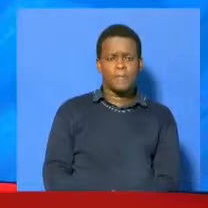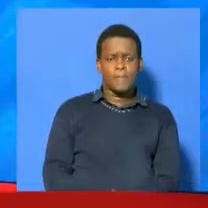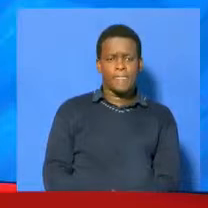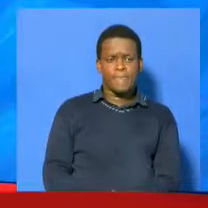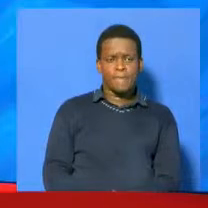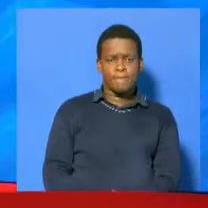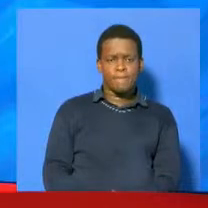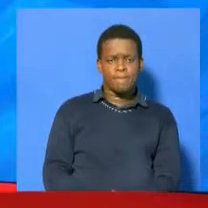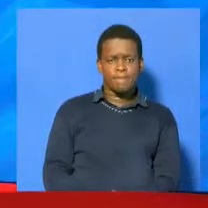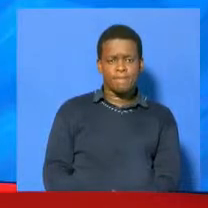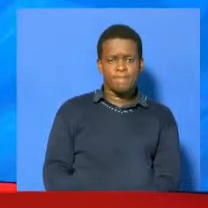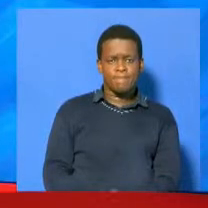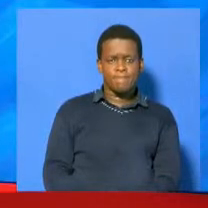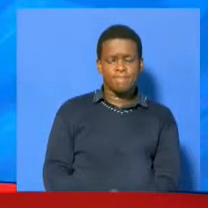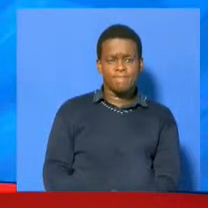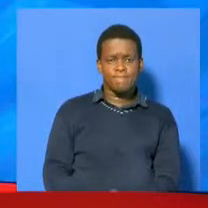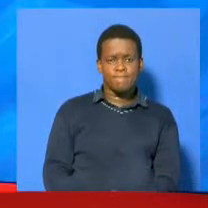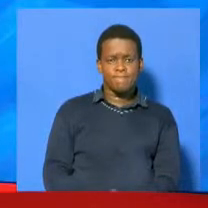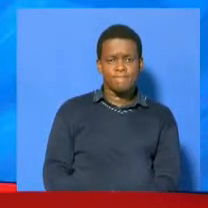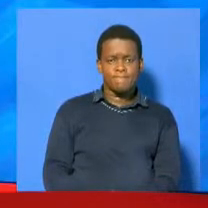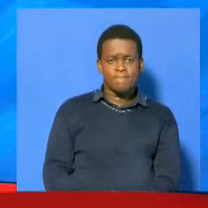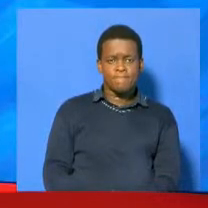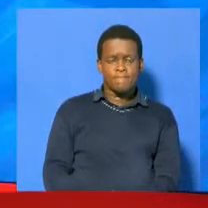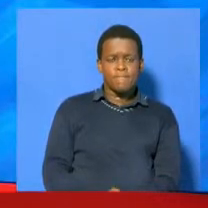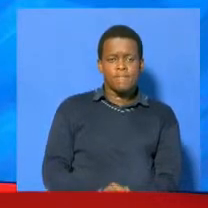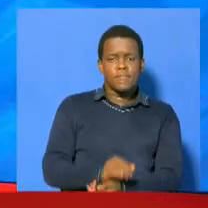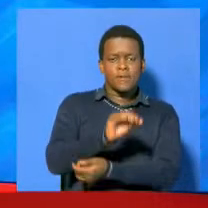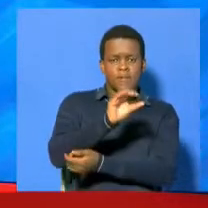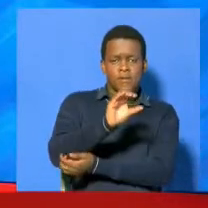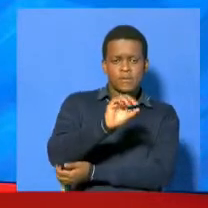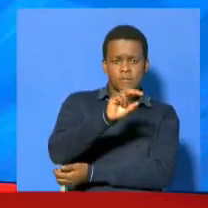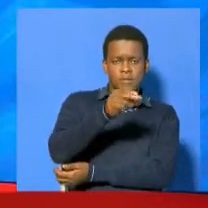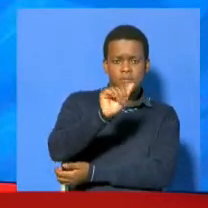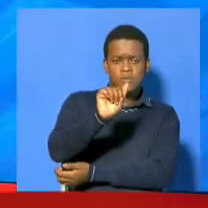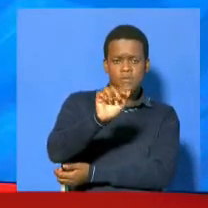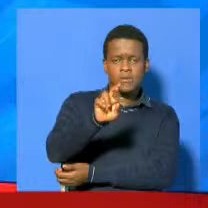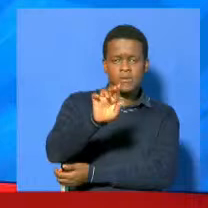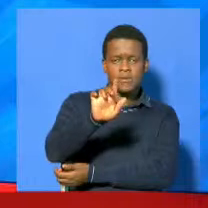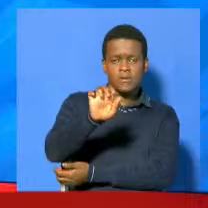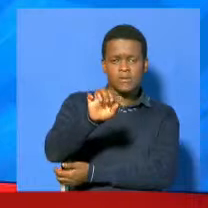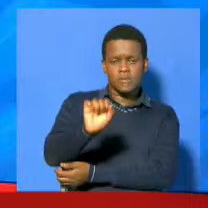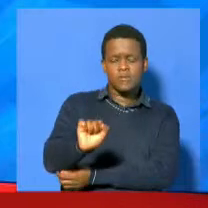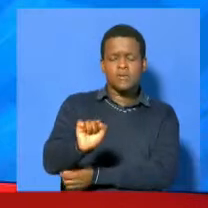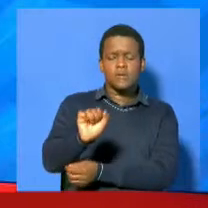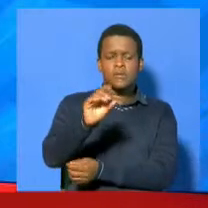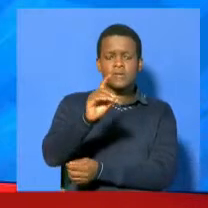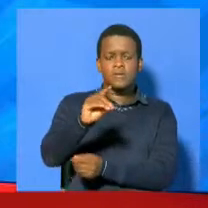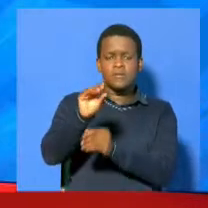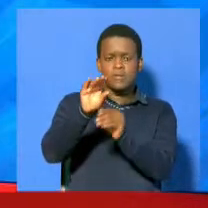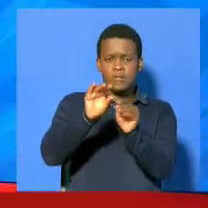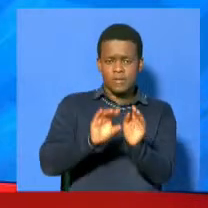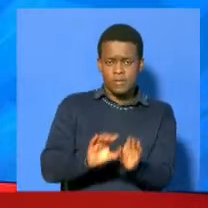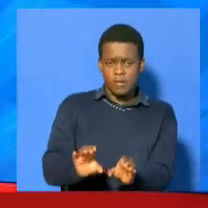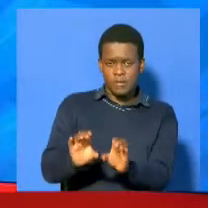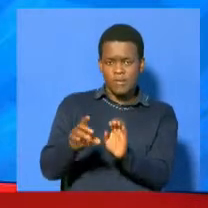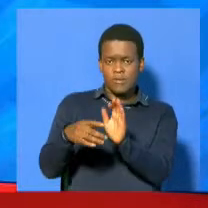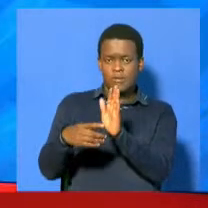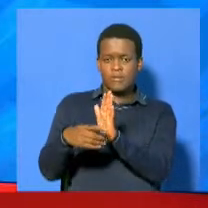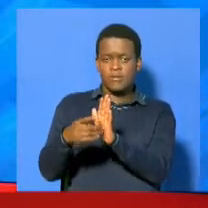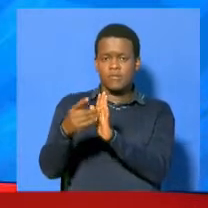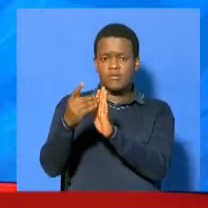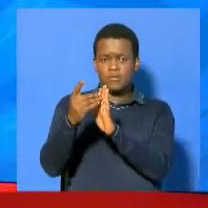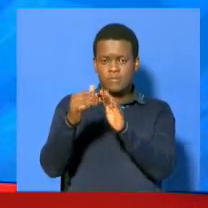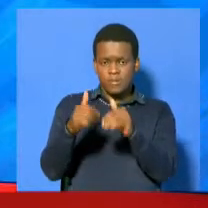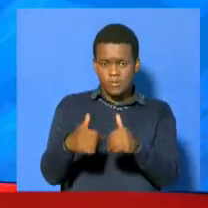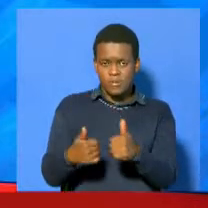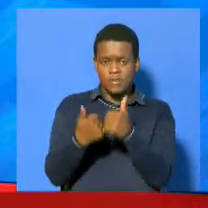Underemployment at the Charles Hill District Council has been a hindrance to progress of development in the district.